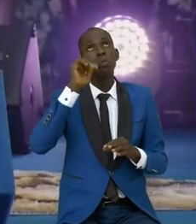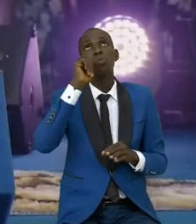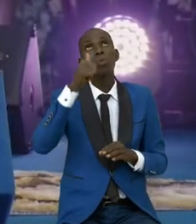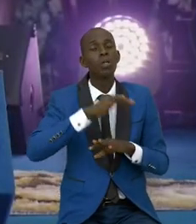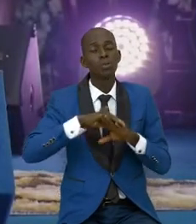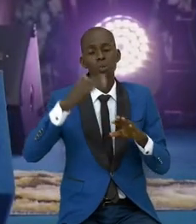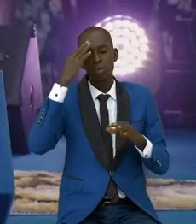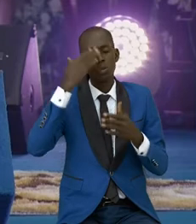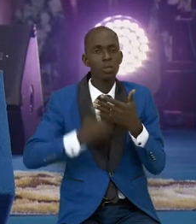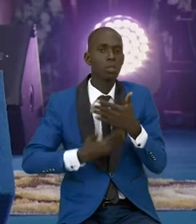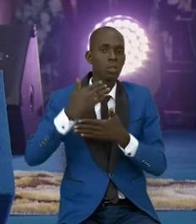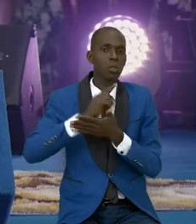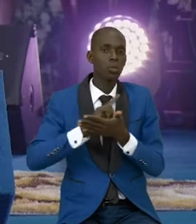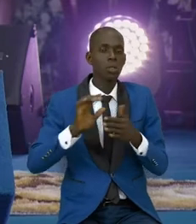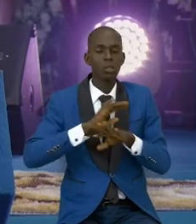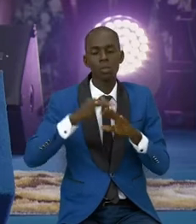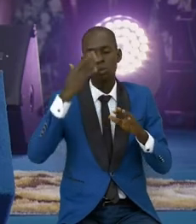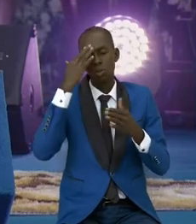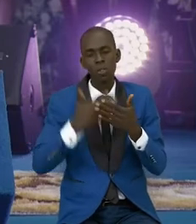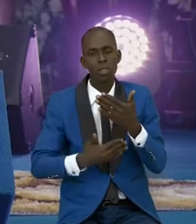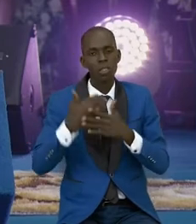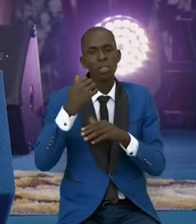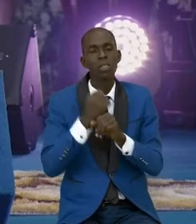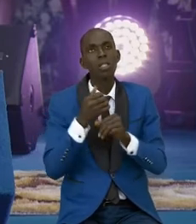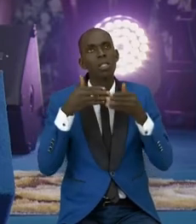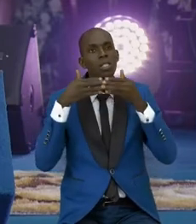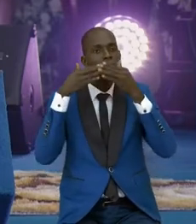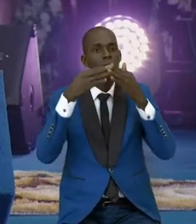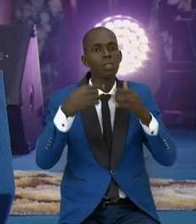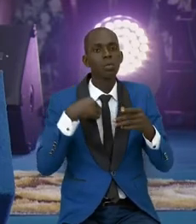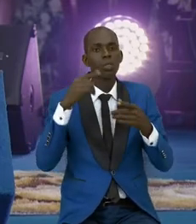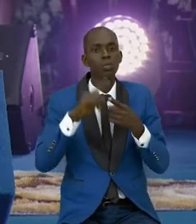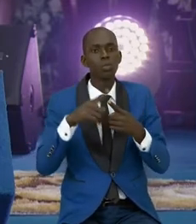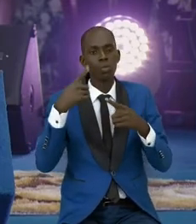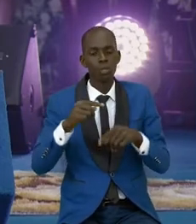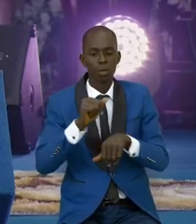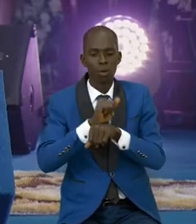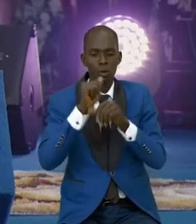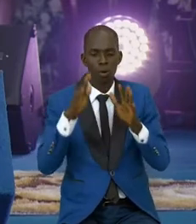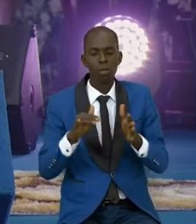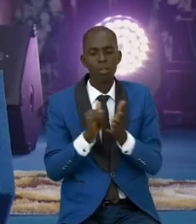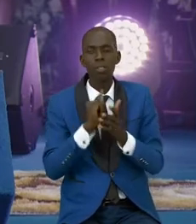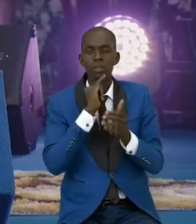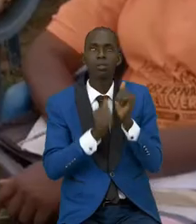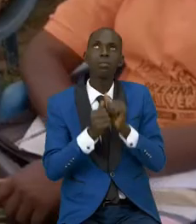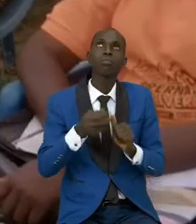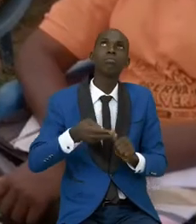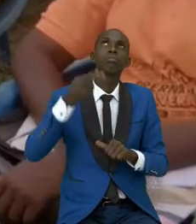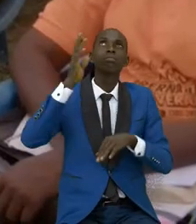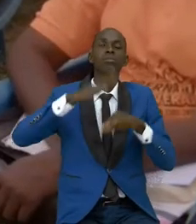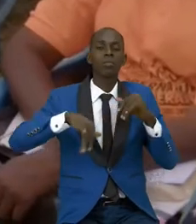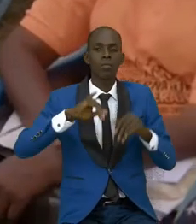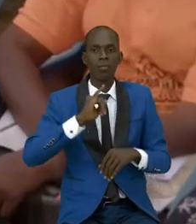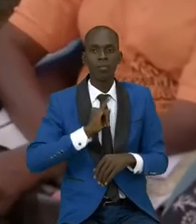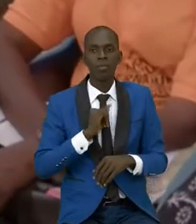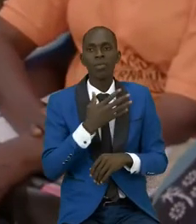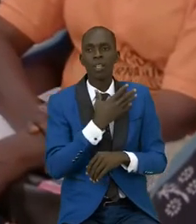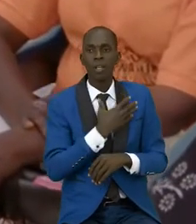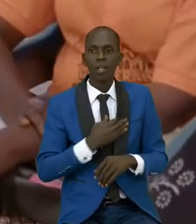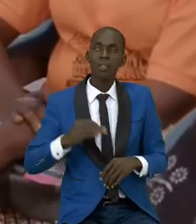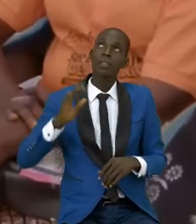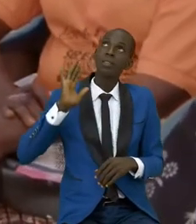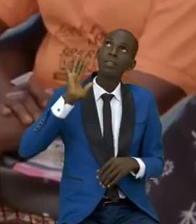don't know next year. Lead me to the rock that is higher than I. And then thine is